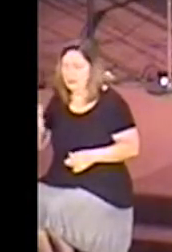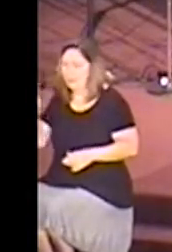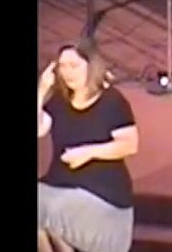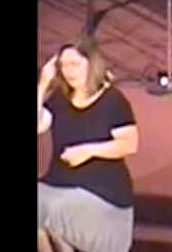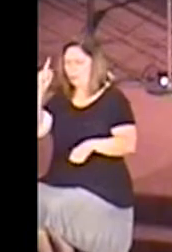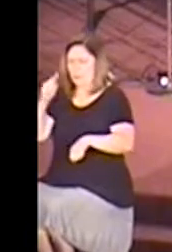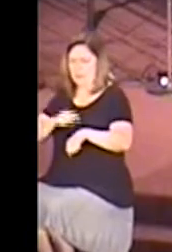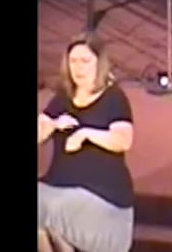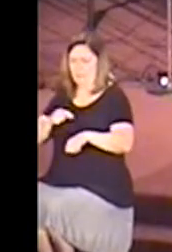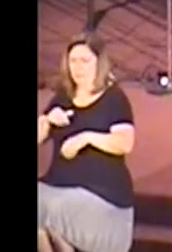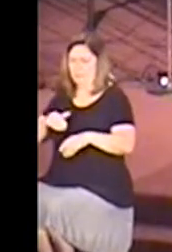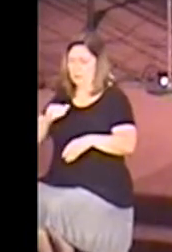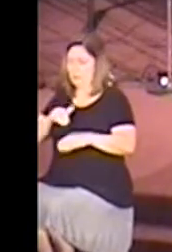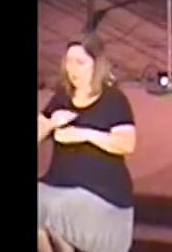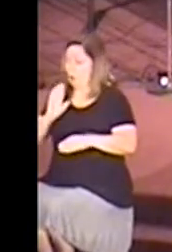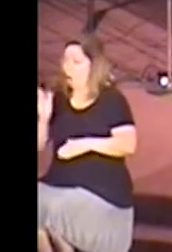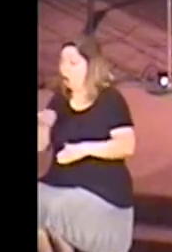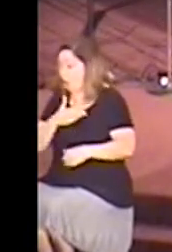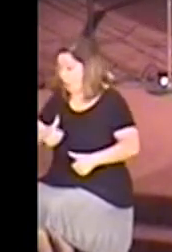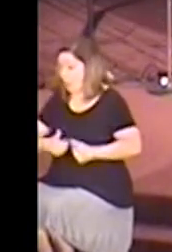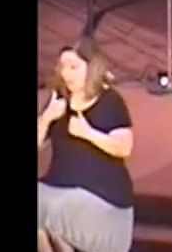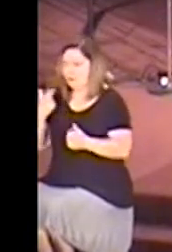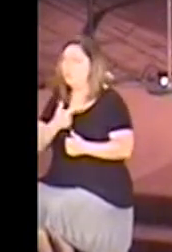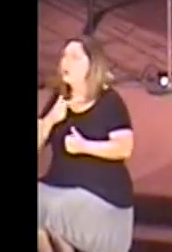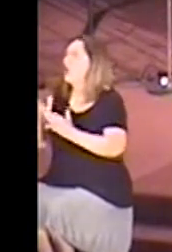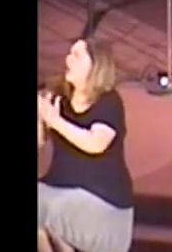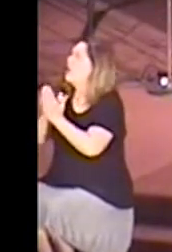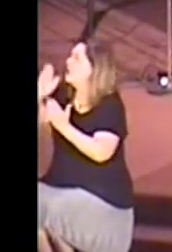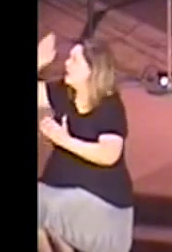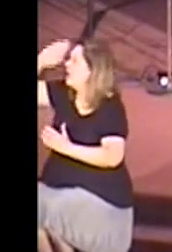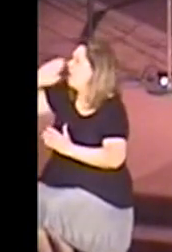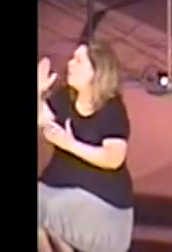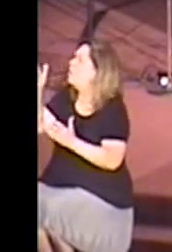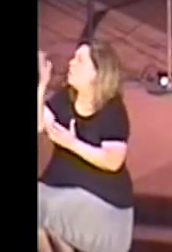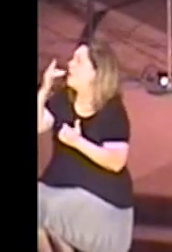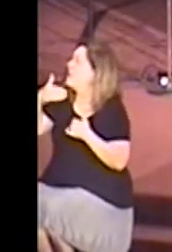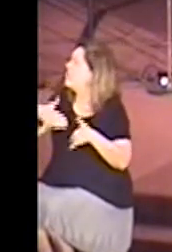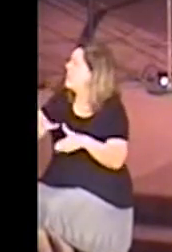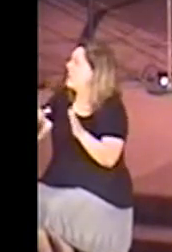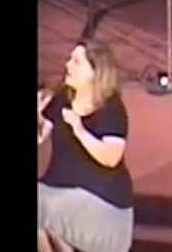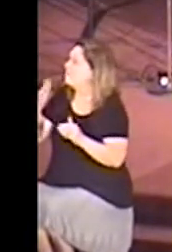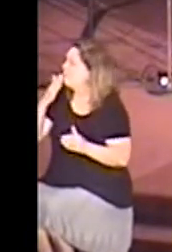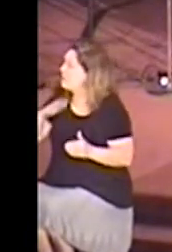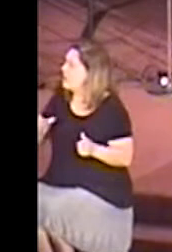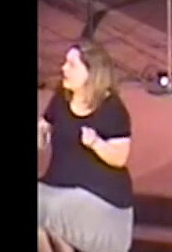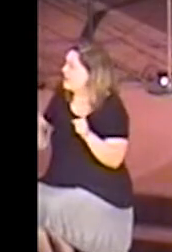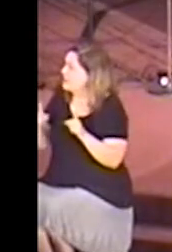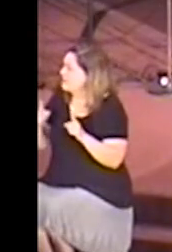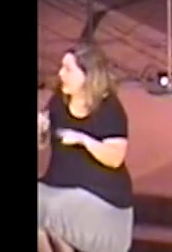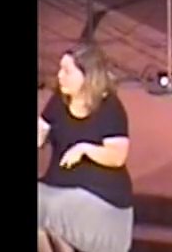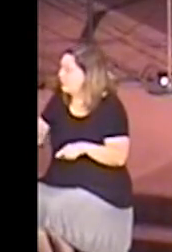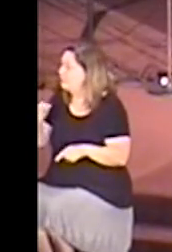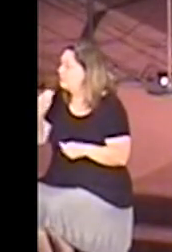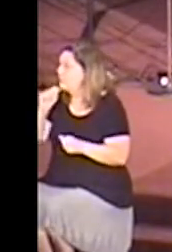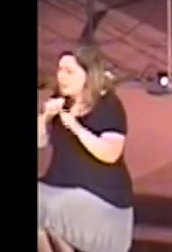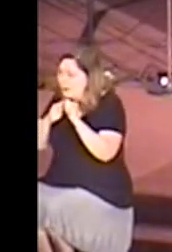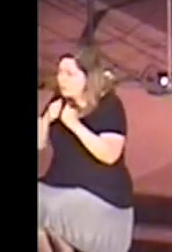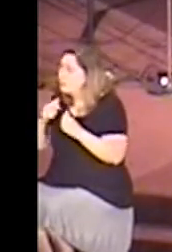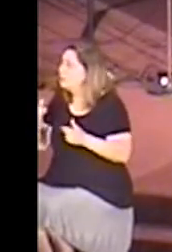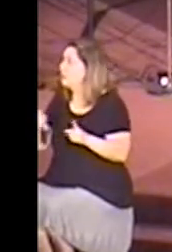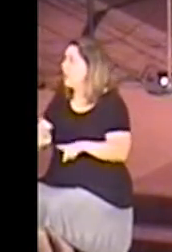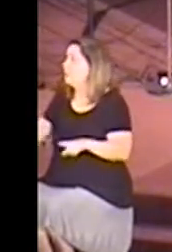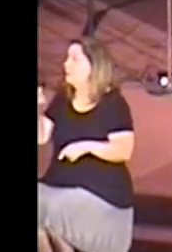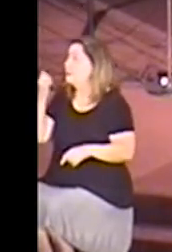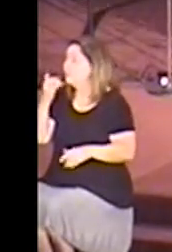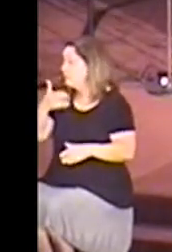have asked, "God, why do you permit suffering? Why do you allow evil? If this is the best possible